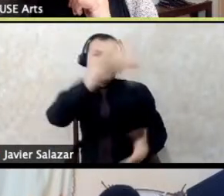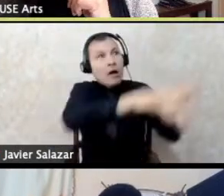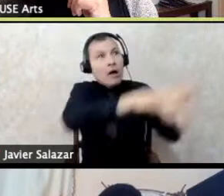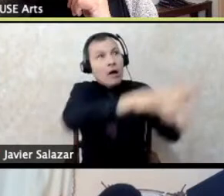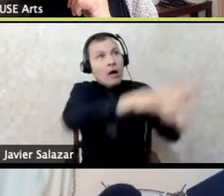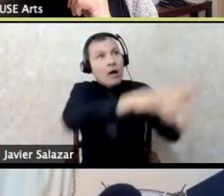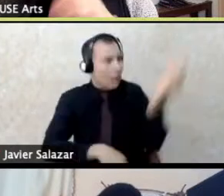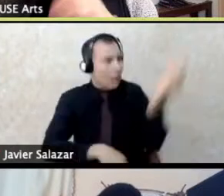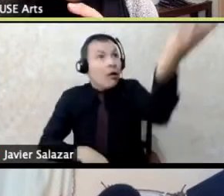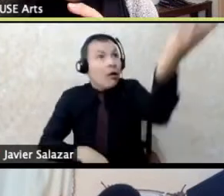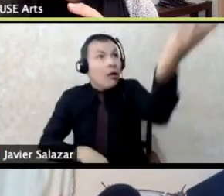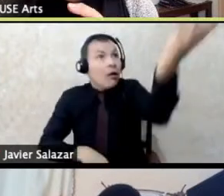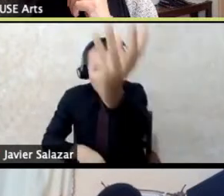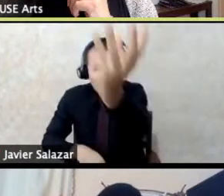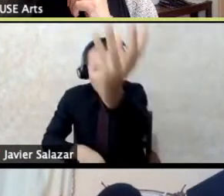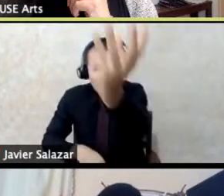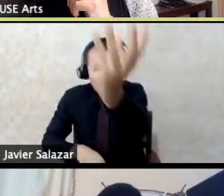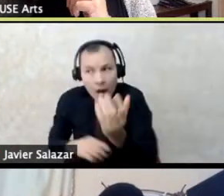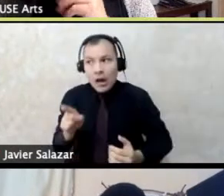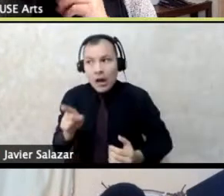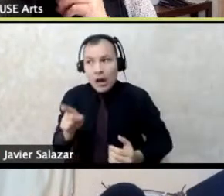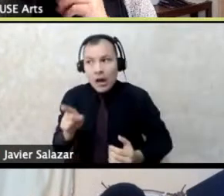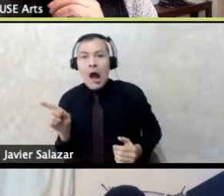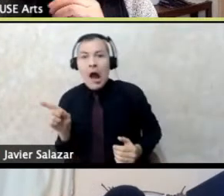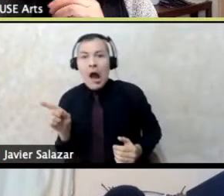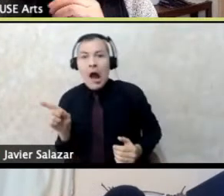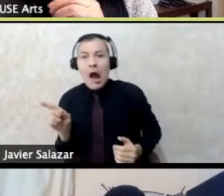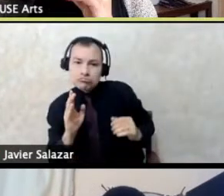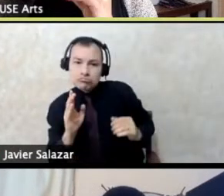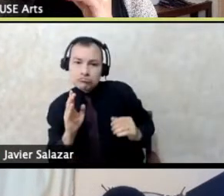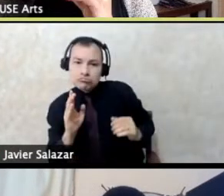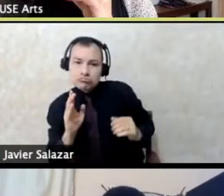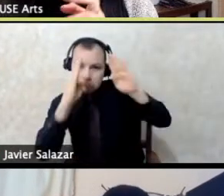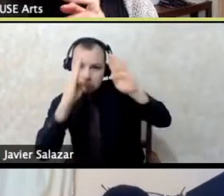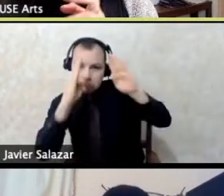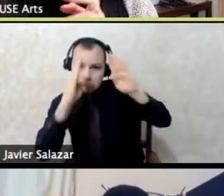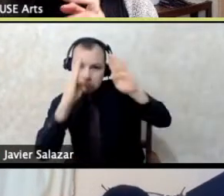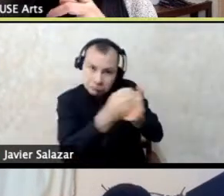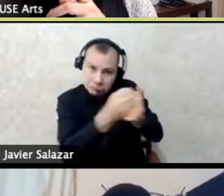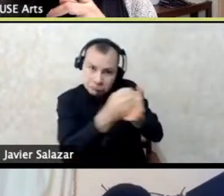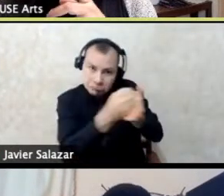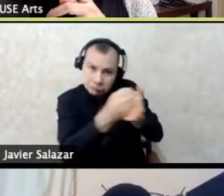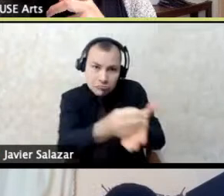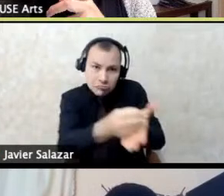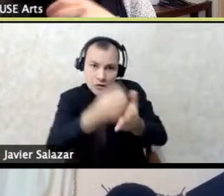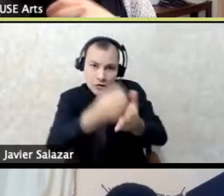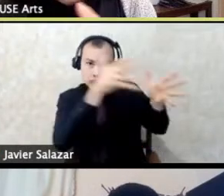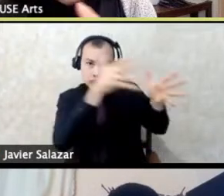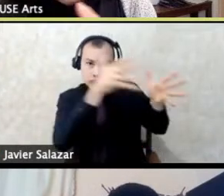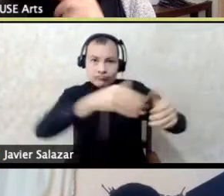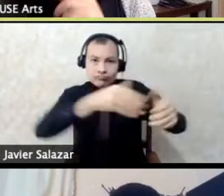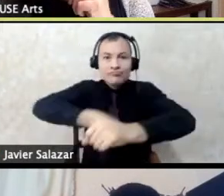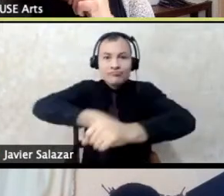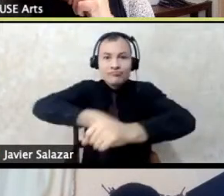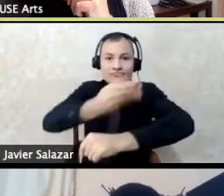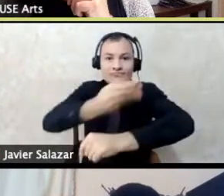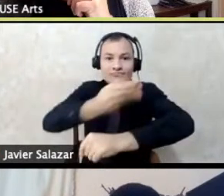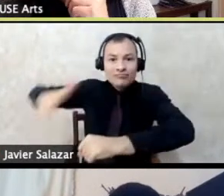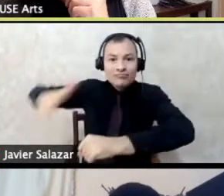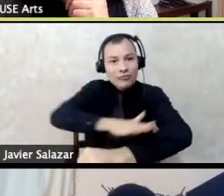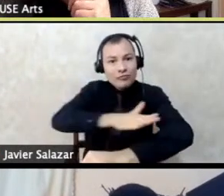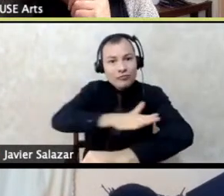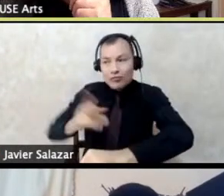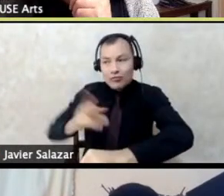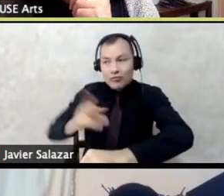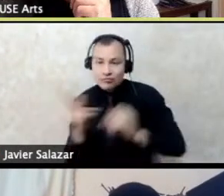committed to promote the music from the folk music of their countries of origin,